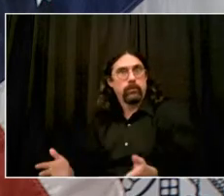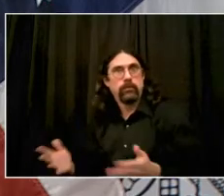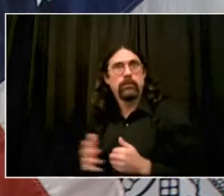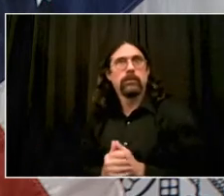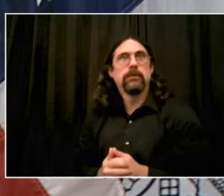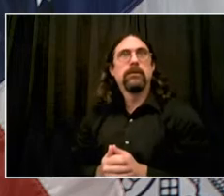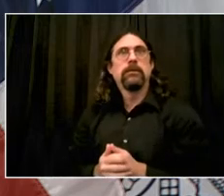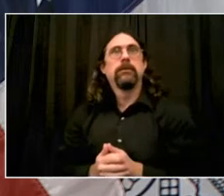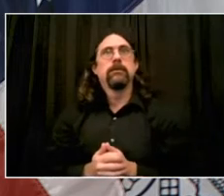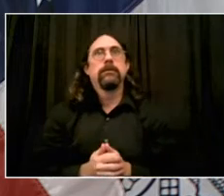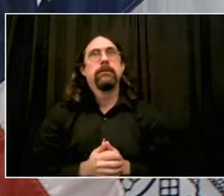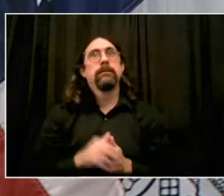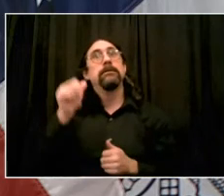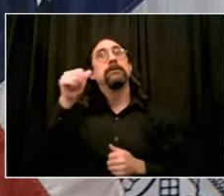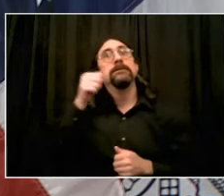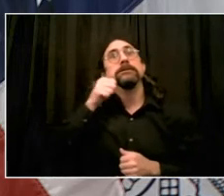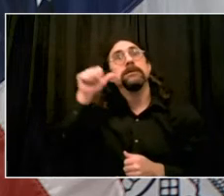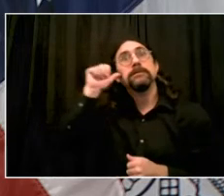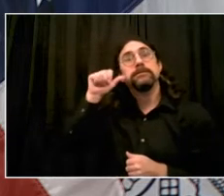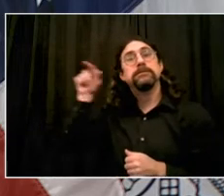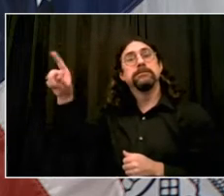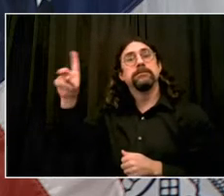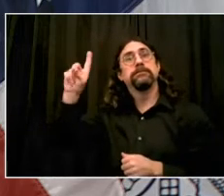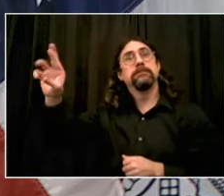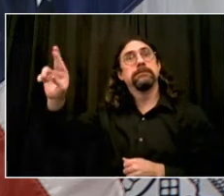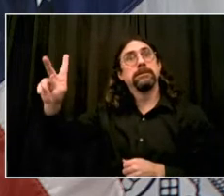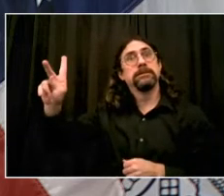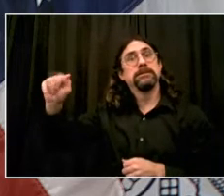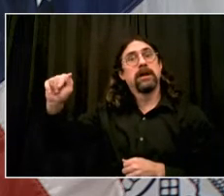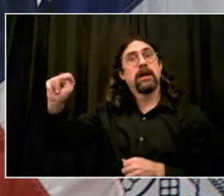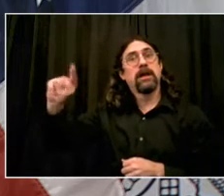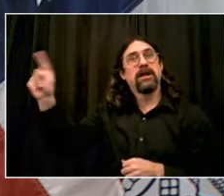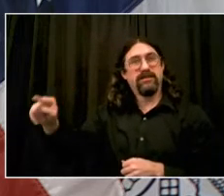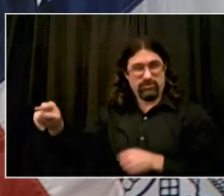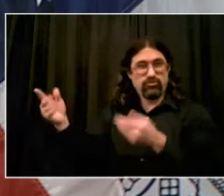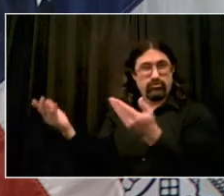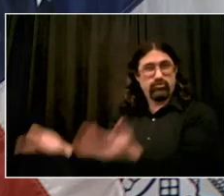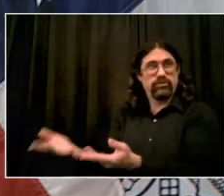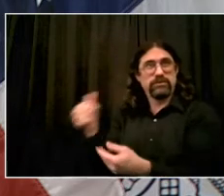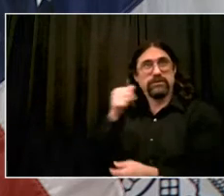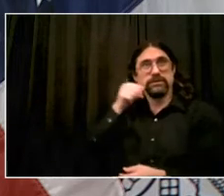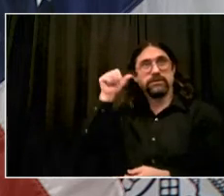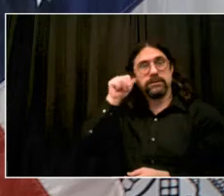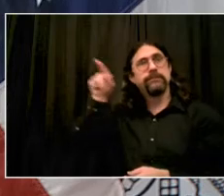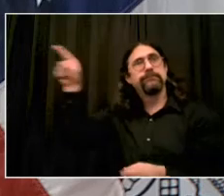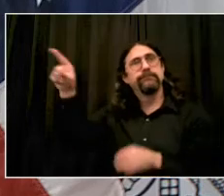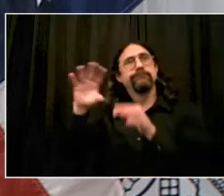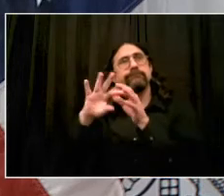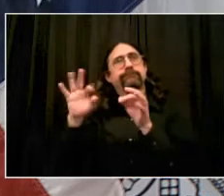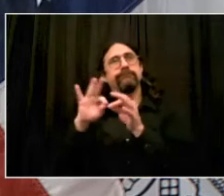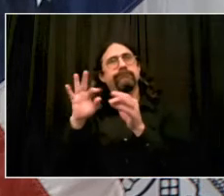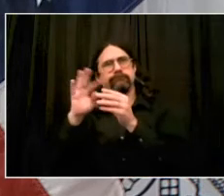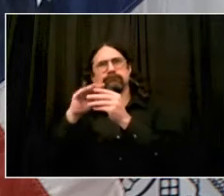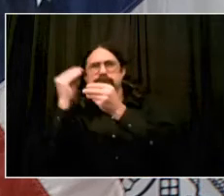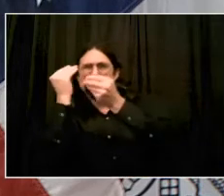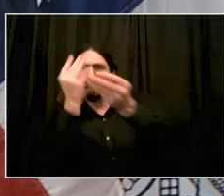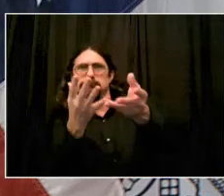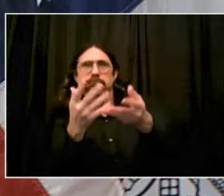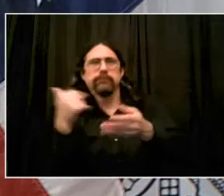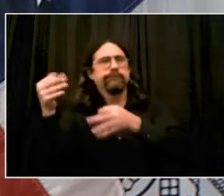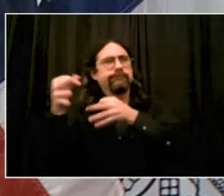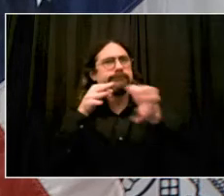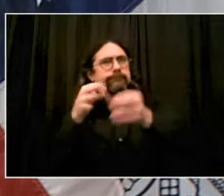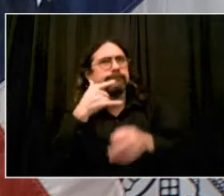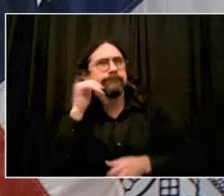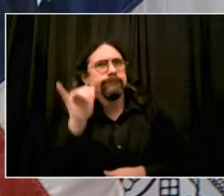take the situation very seriously. We're watching very carefully. But we have seen something at least